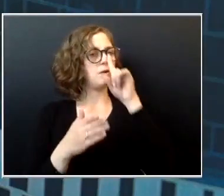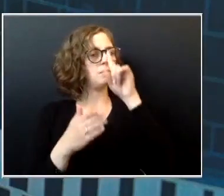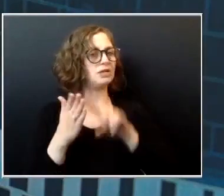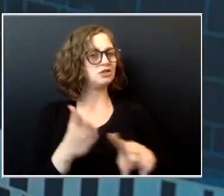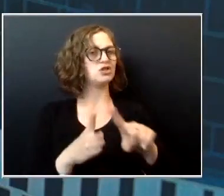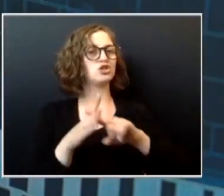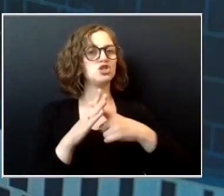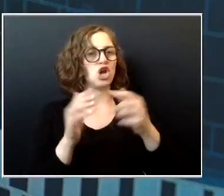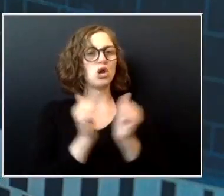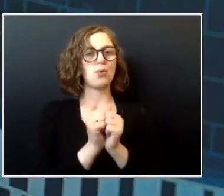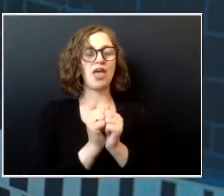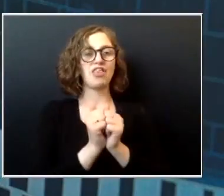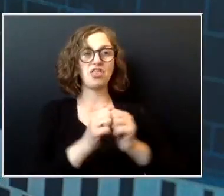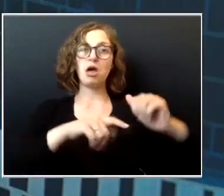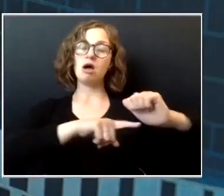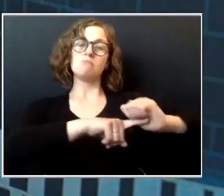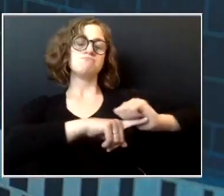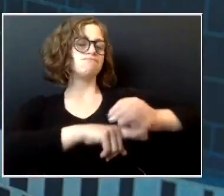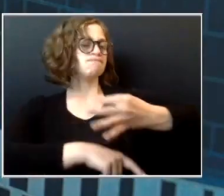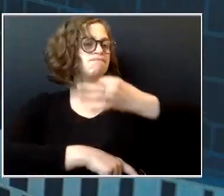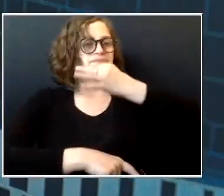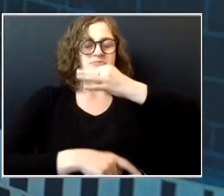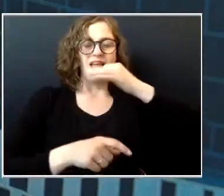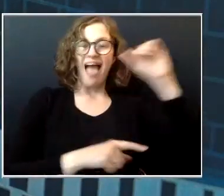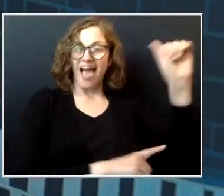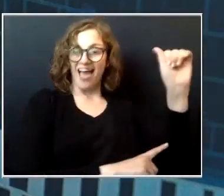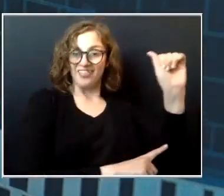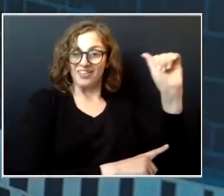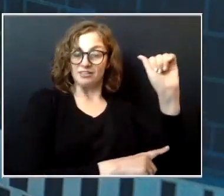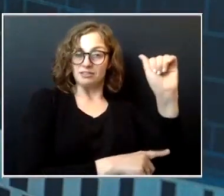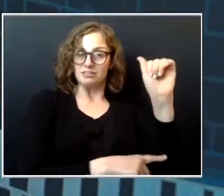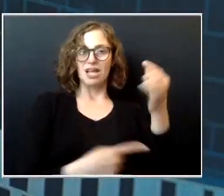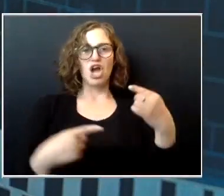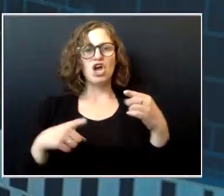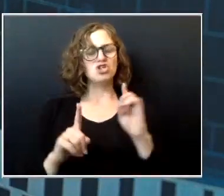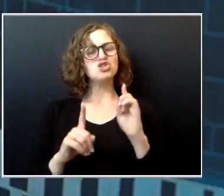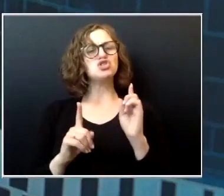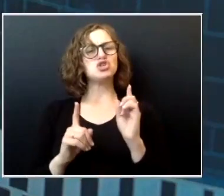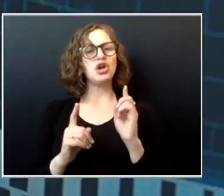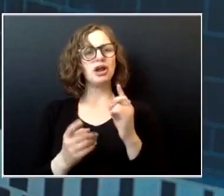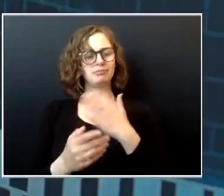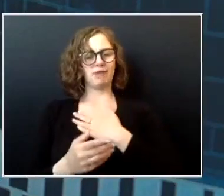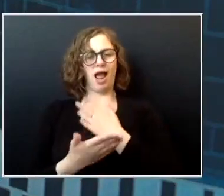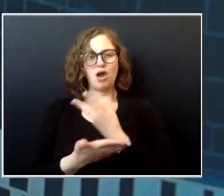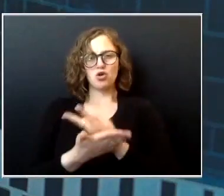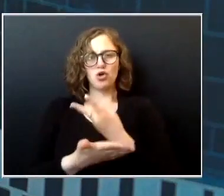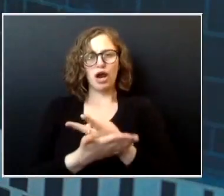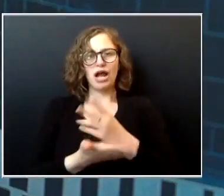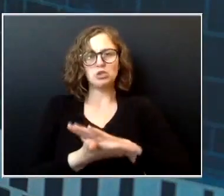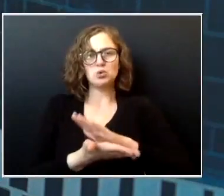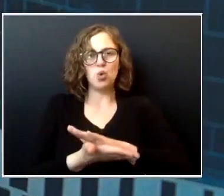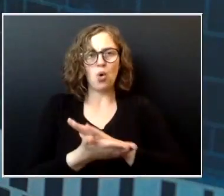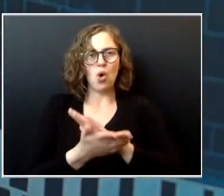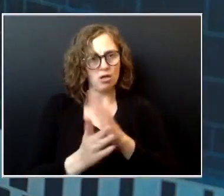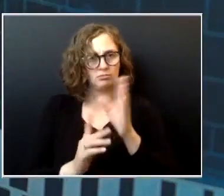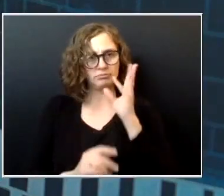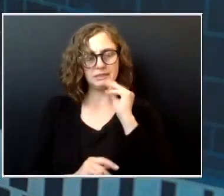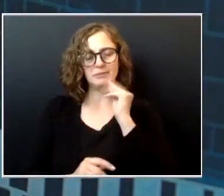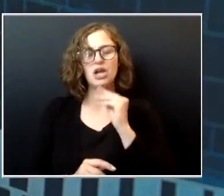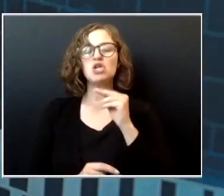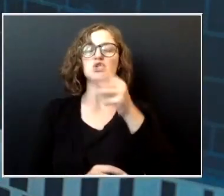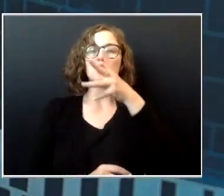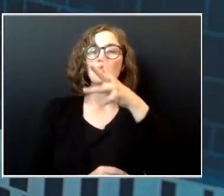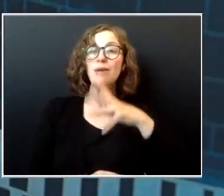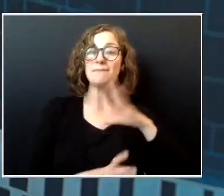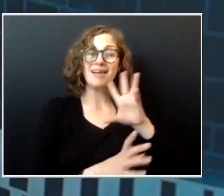was in grad school, women were excluded from those exercise trials because of the menstrual cycle, or if they were on oral contraceptives,